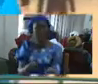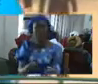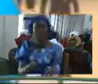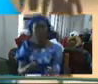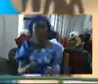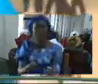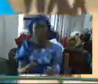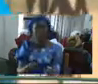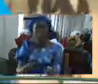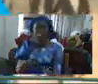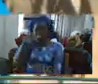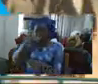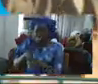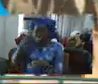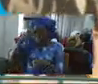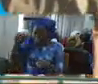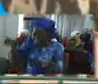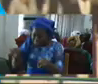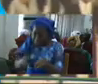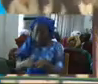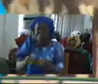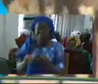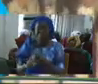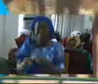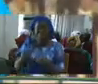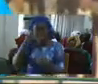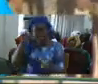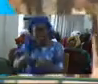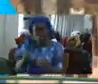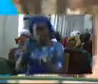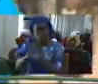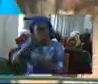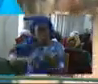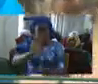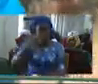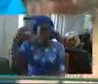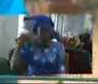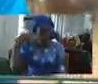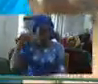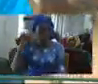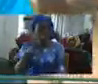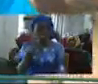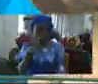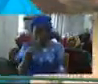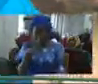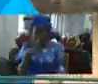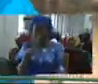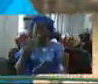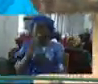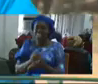in agreement with what your boss says, that is